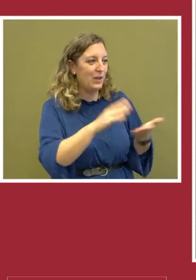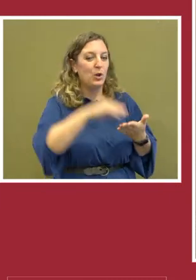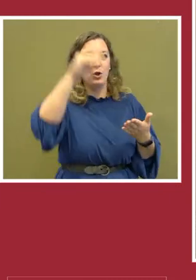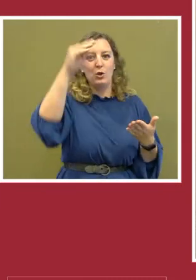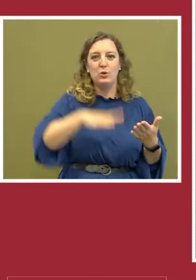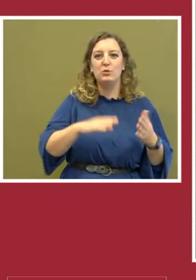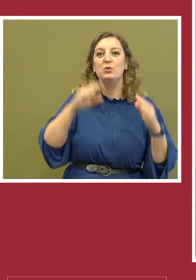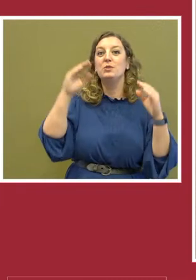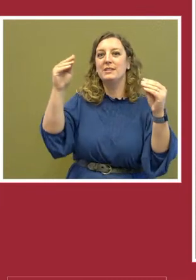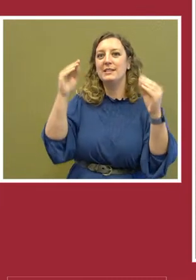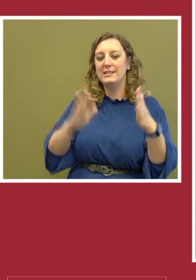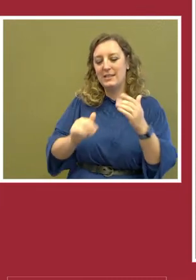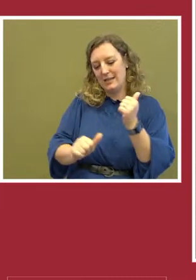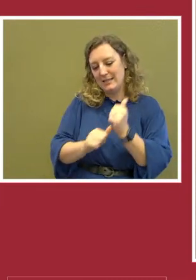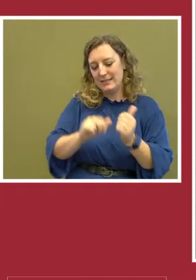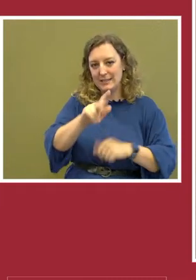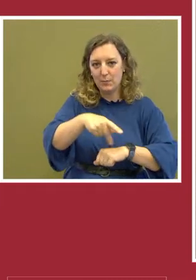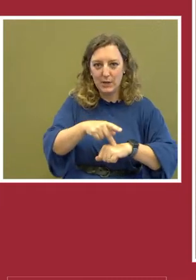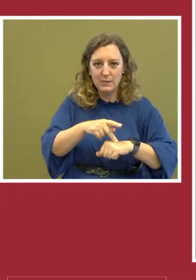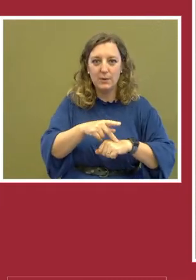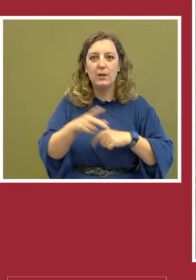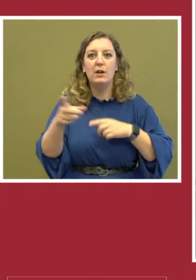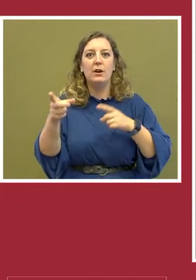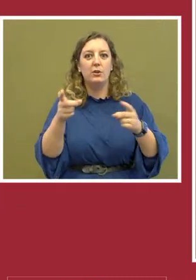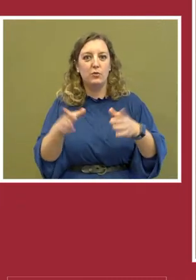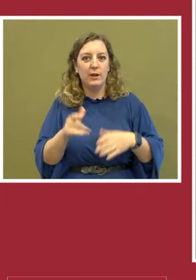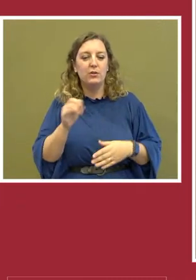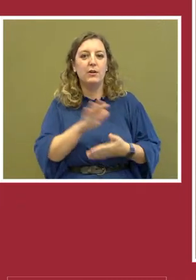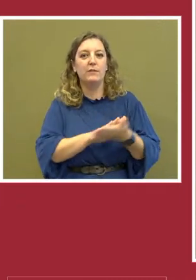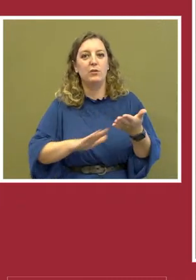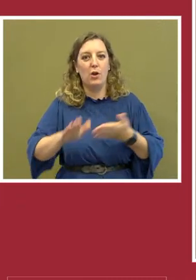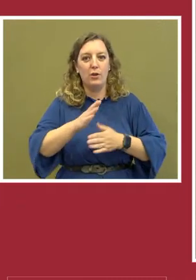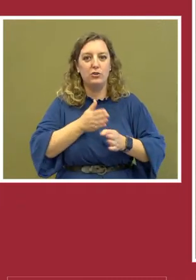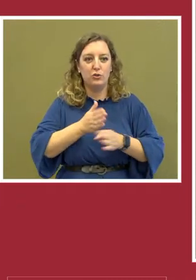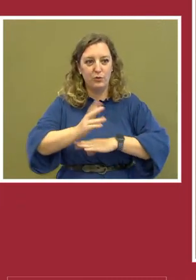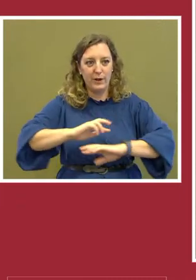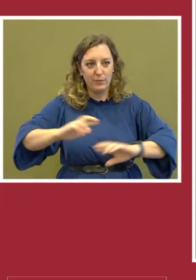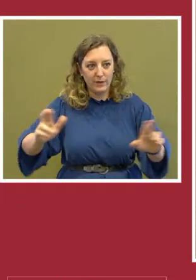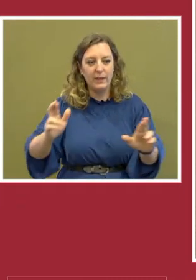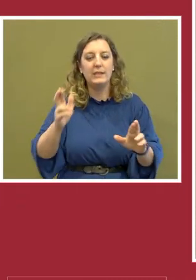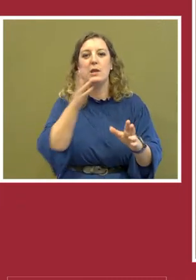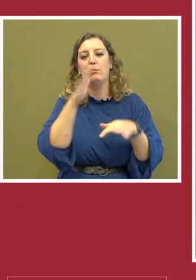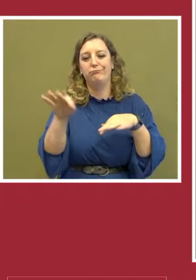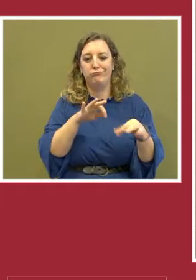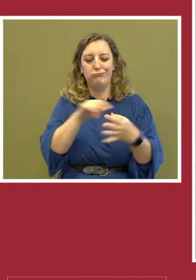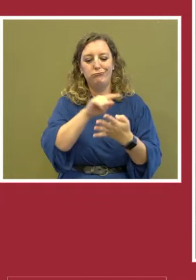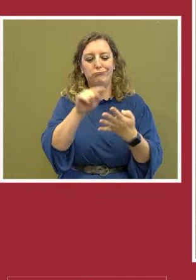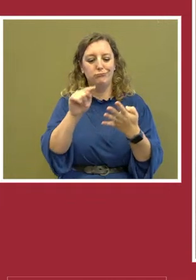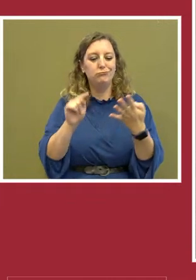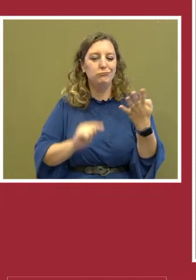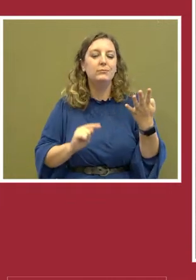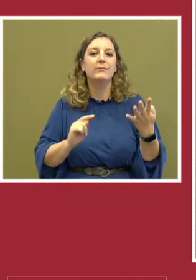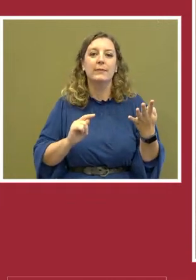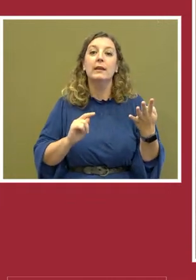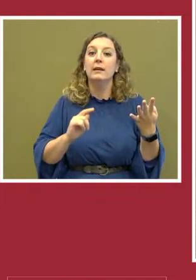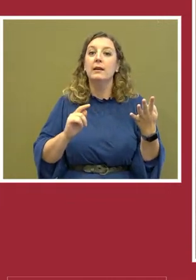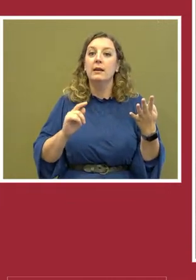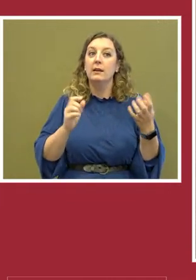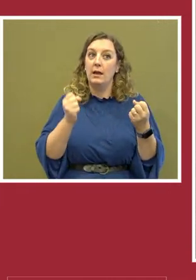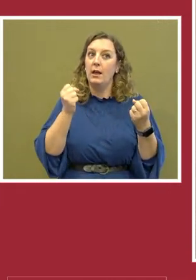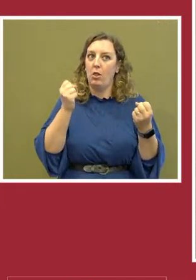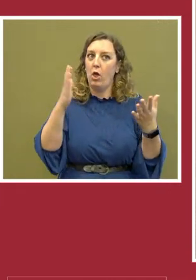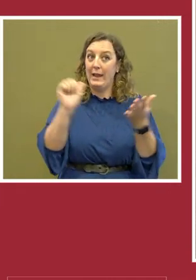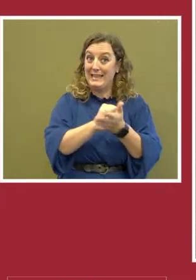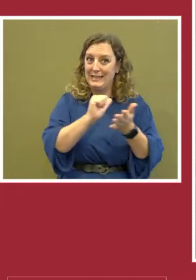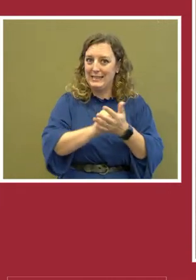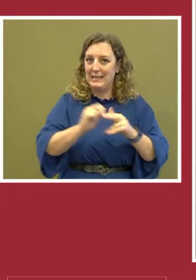students, teachers, assistant principals, a director of college and career readiness who are going to walk us through some of these programs. There's quite a few slides,